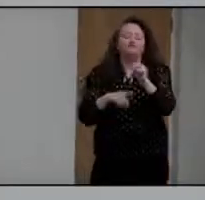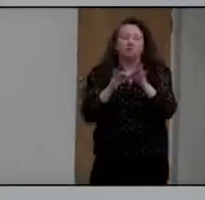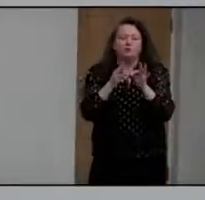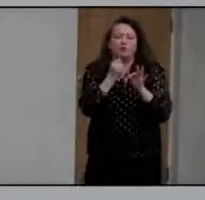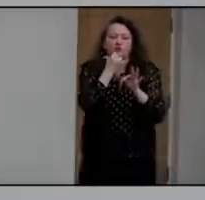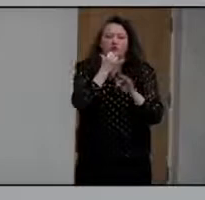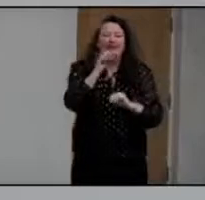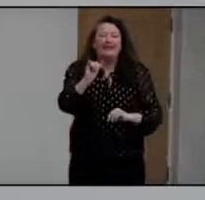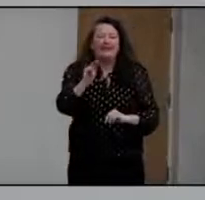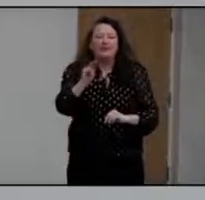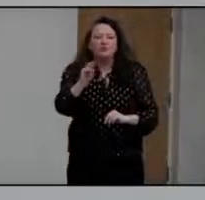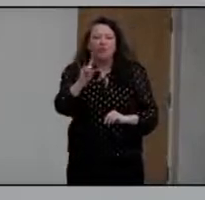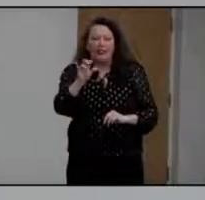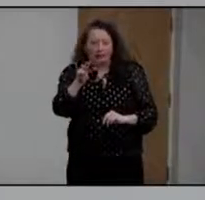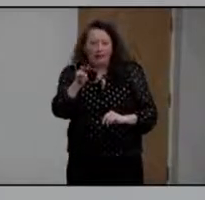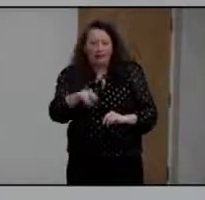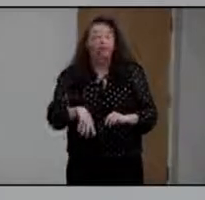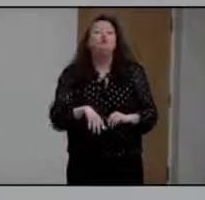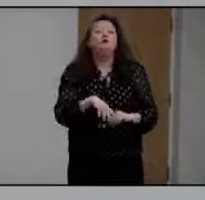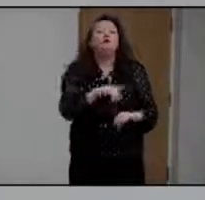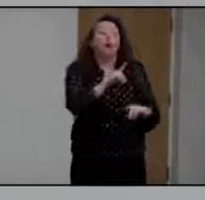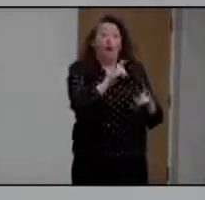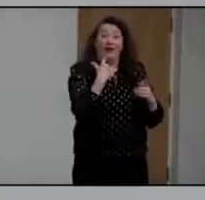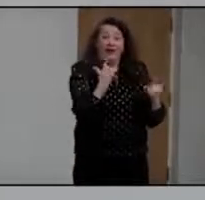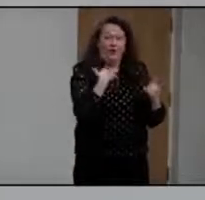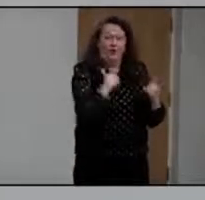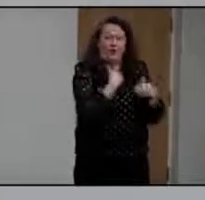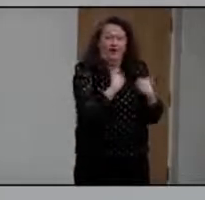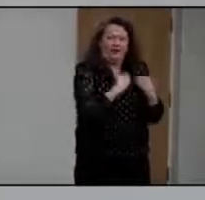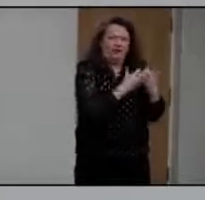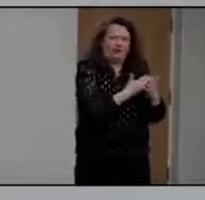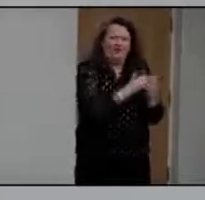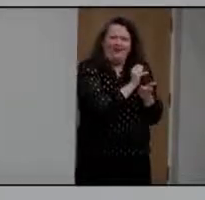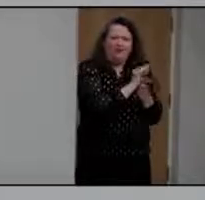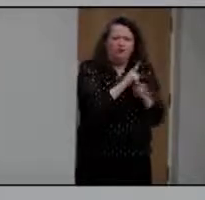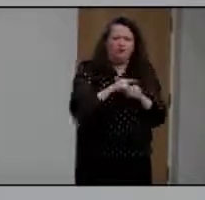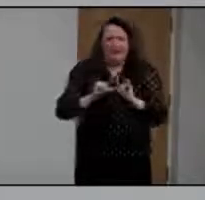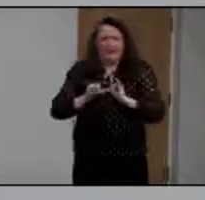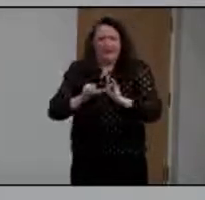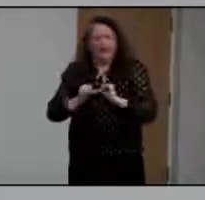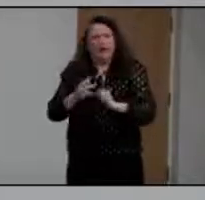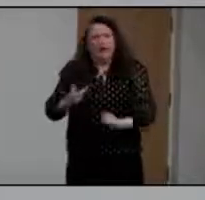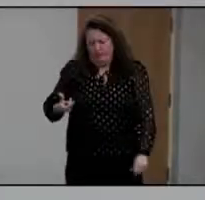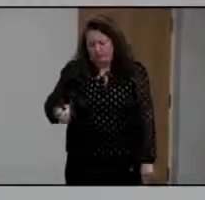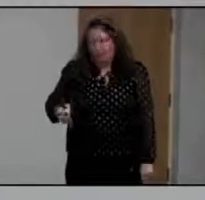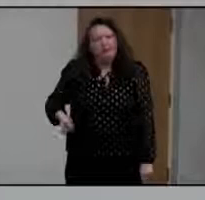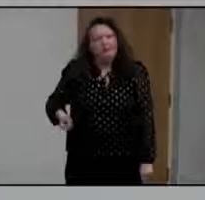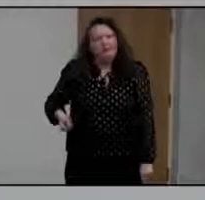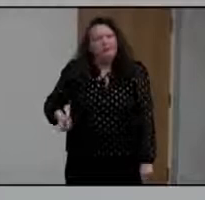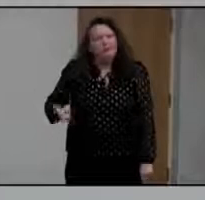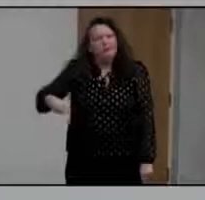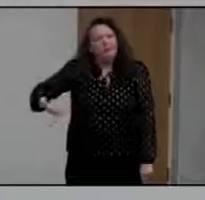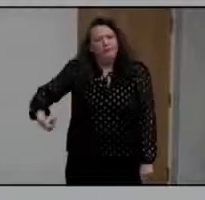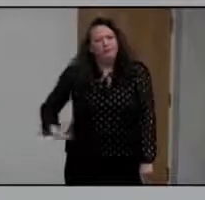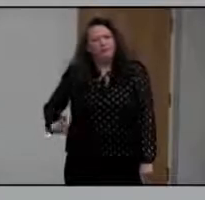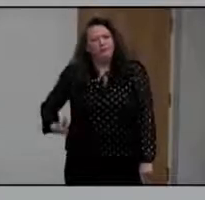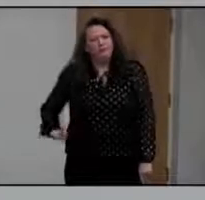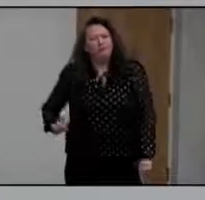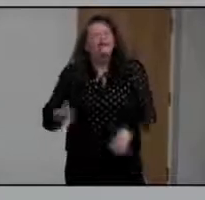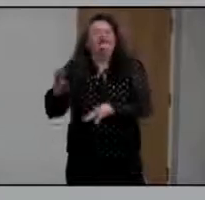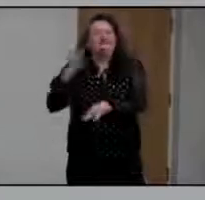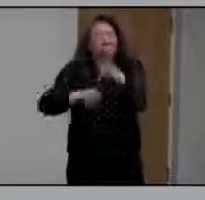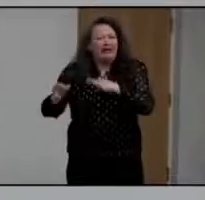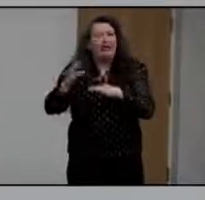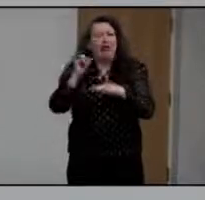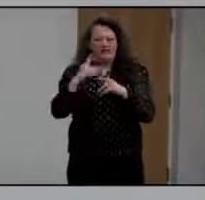typical devices. If anybody has teenagers, they know how trustworthy they are to do the right thing at the right time every day. So there are many